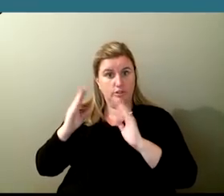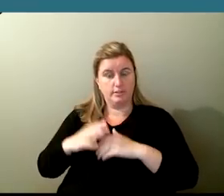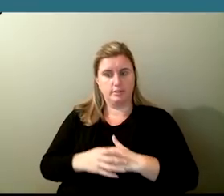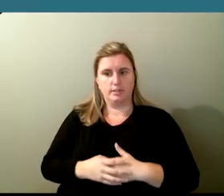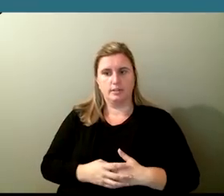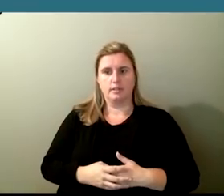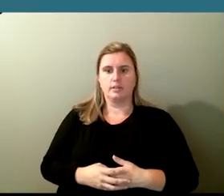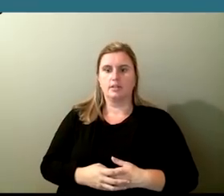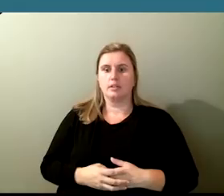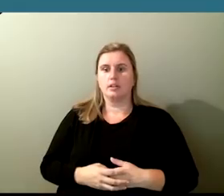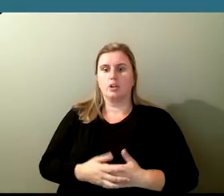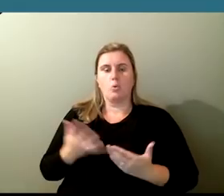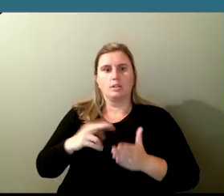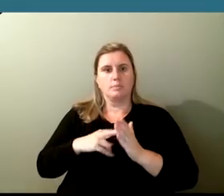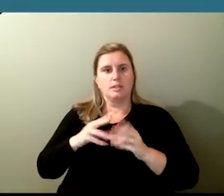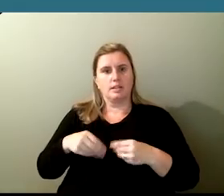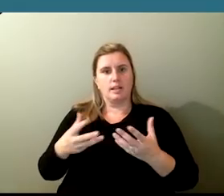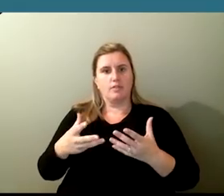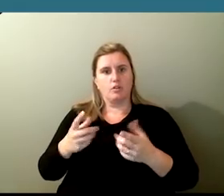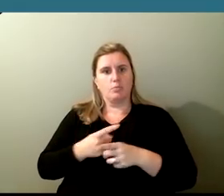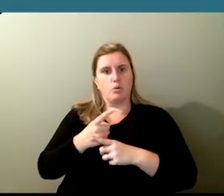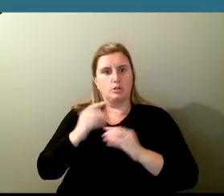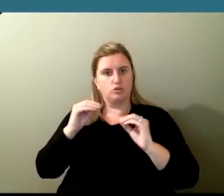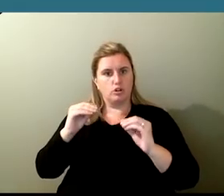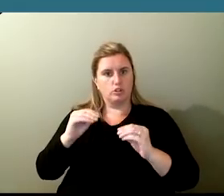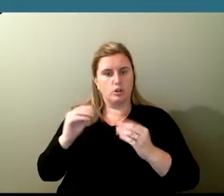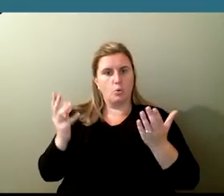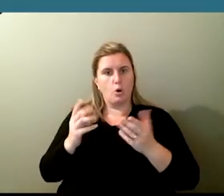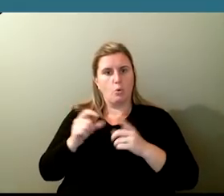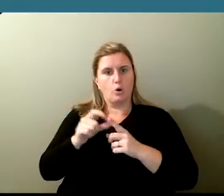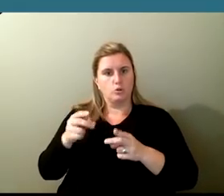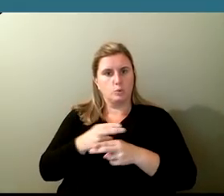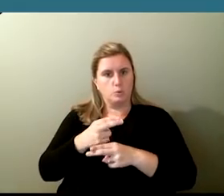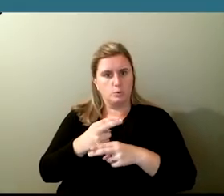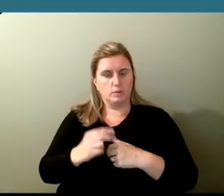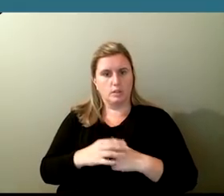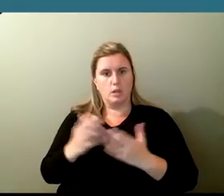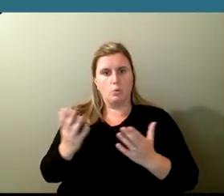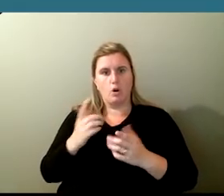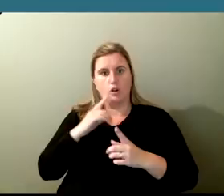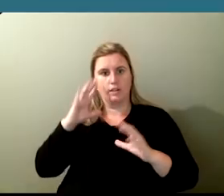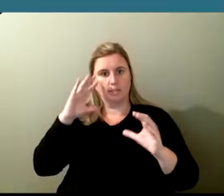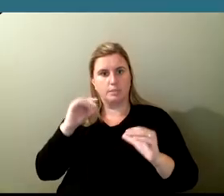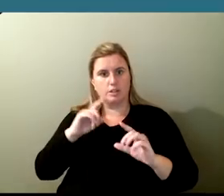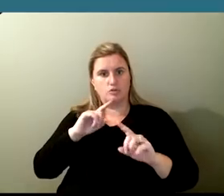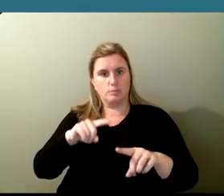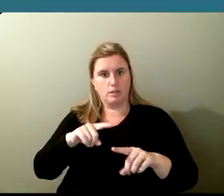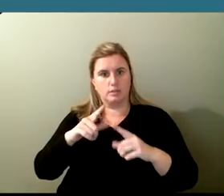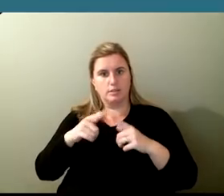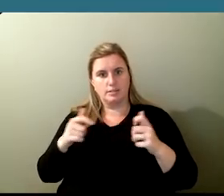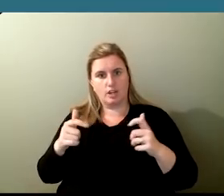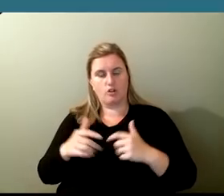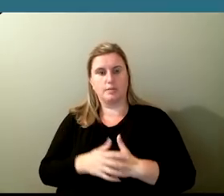What does it mean to deliver appropriate instruction? You know, what words do you use? what are the expected responses, et cetera, et